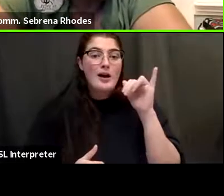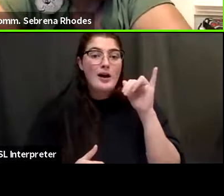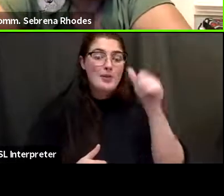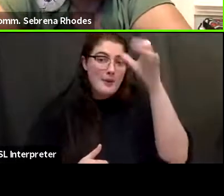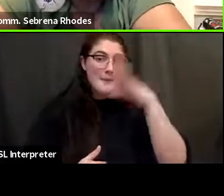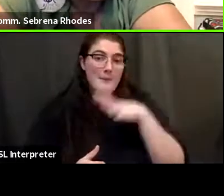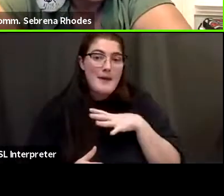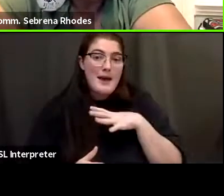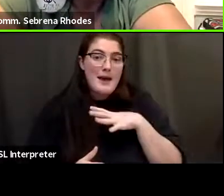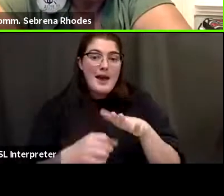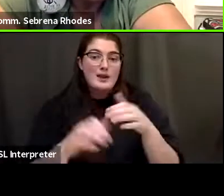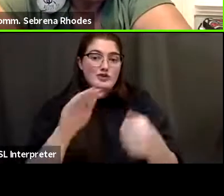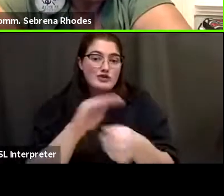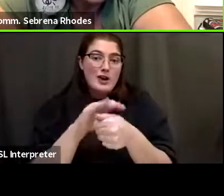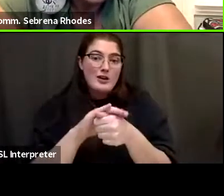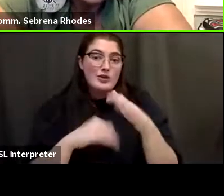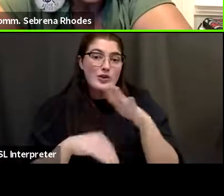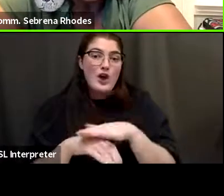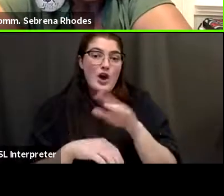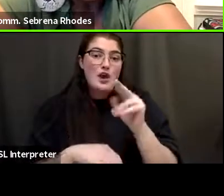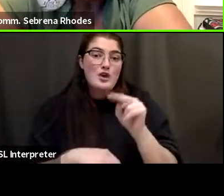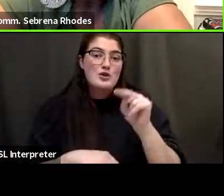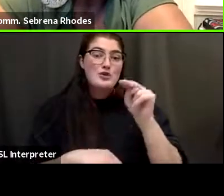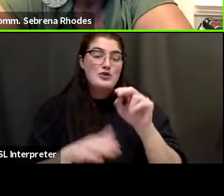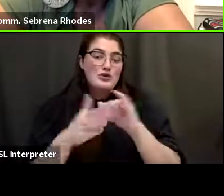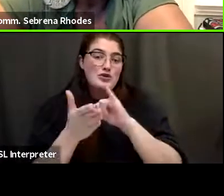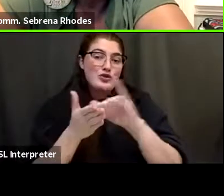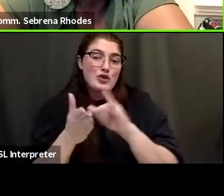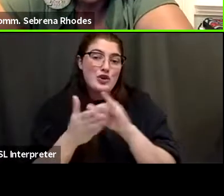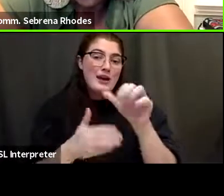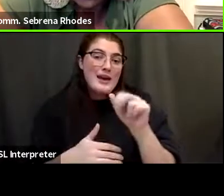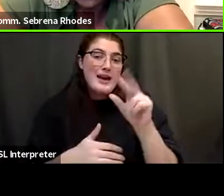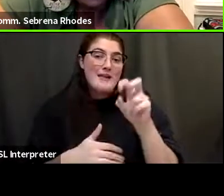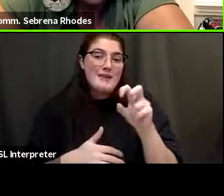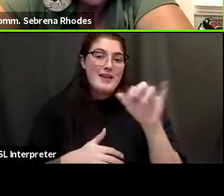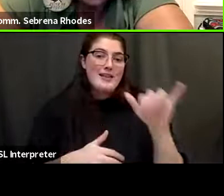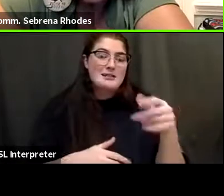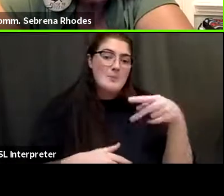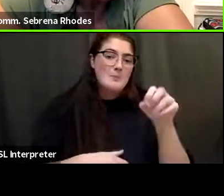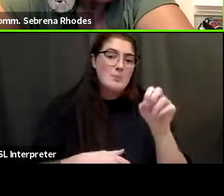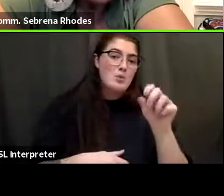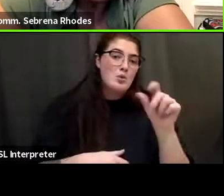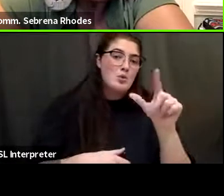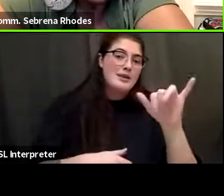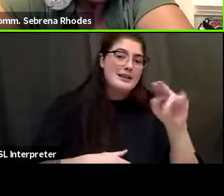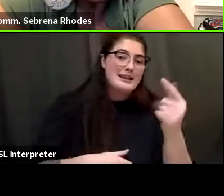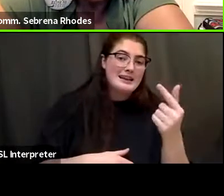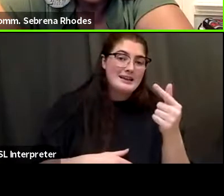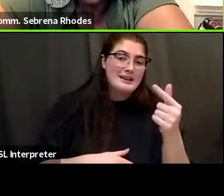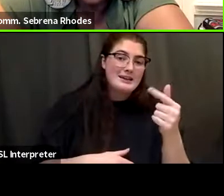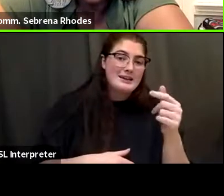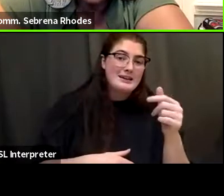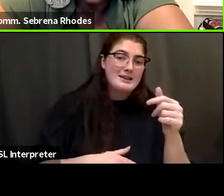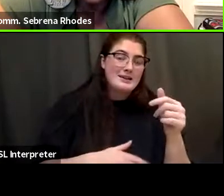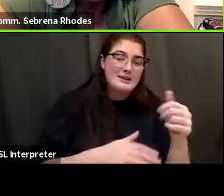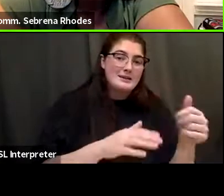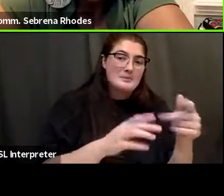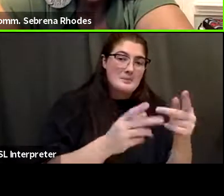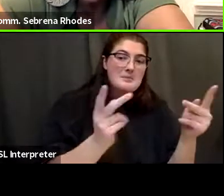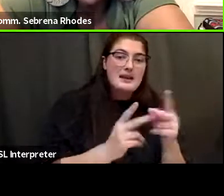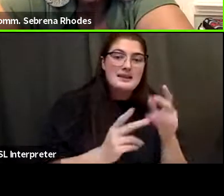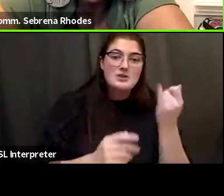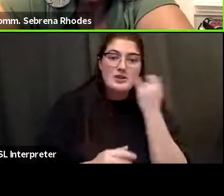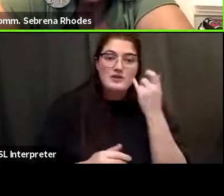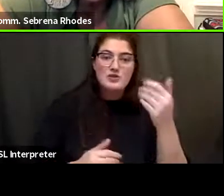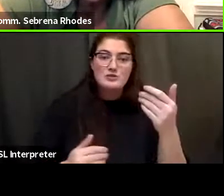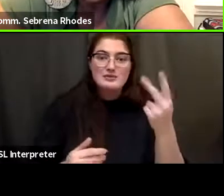shelter on New York Avenue is a cooling center. So if you see any unhoused men in your communities,